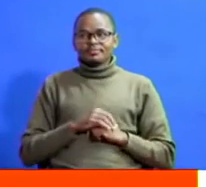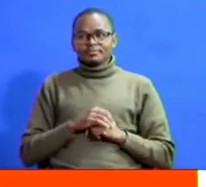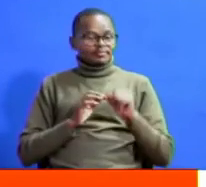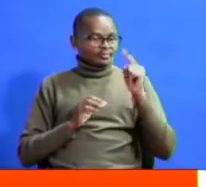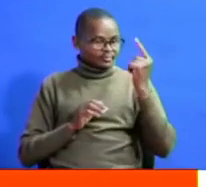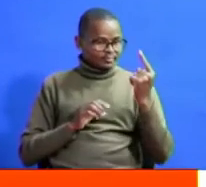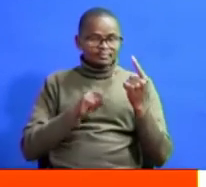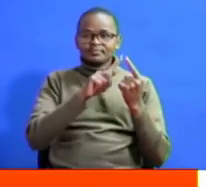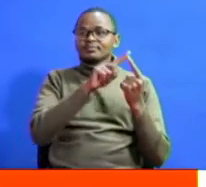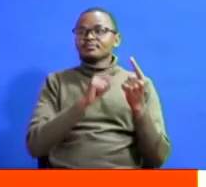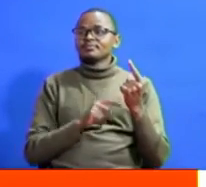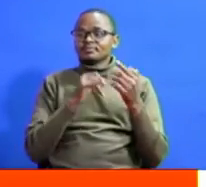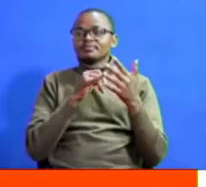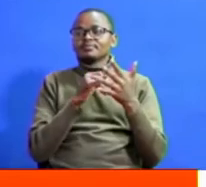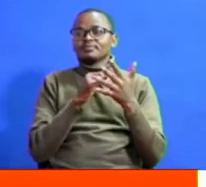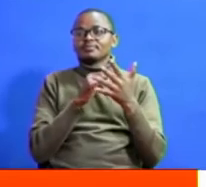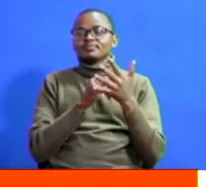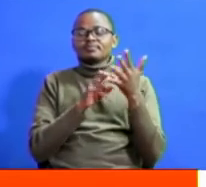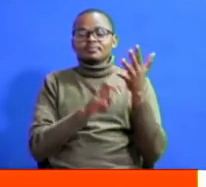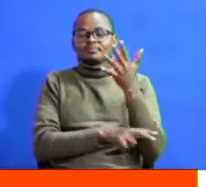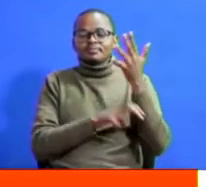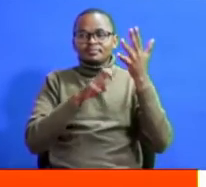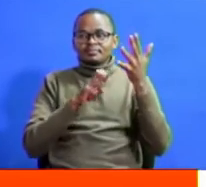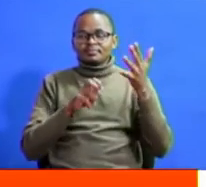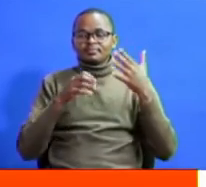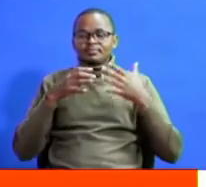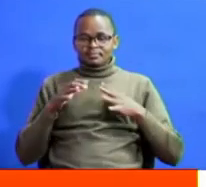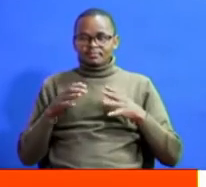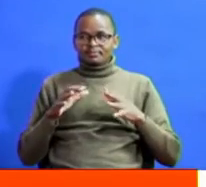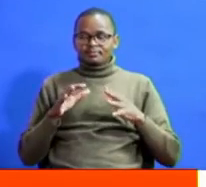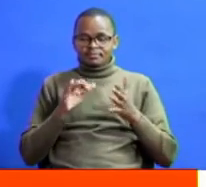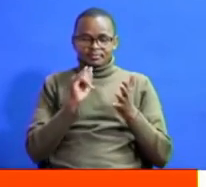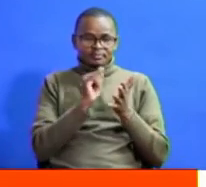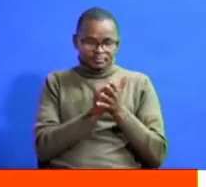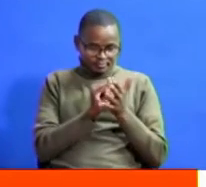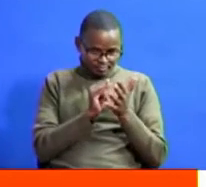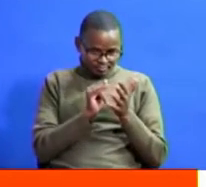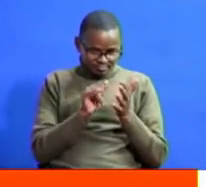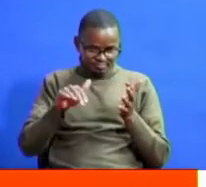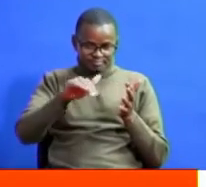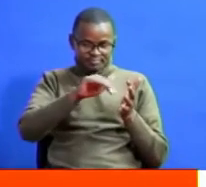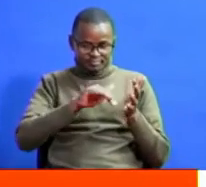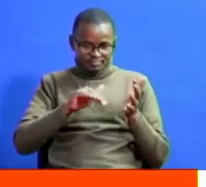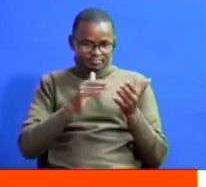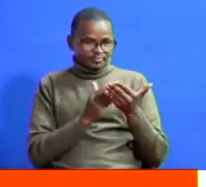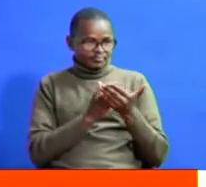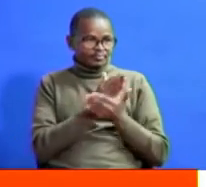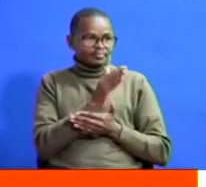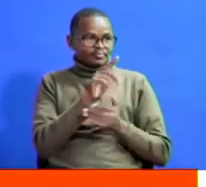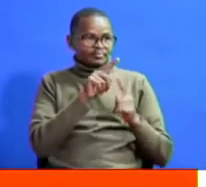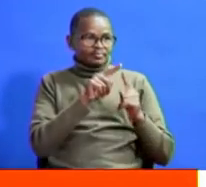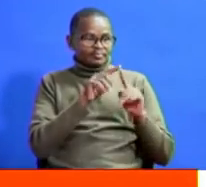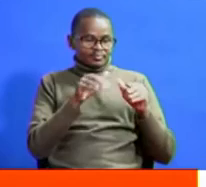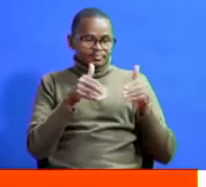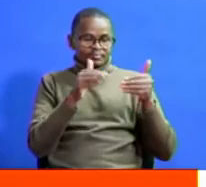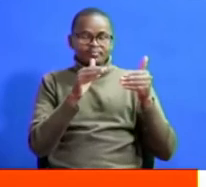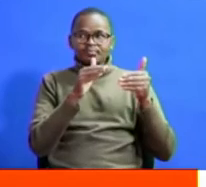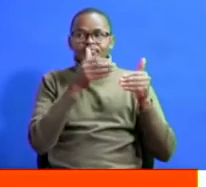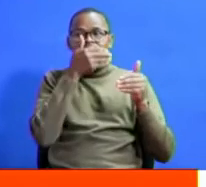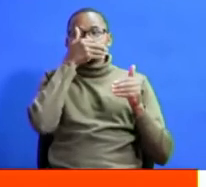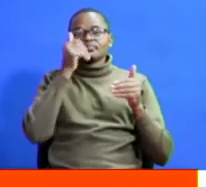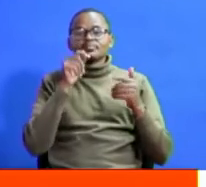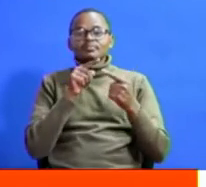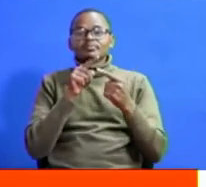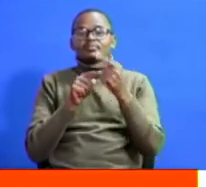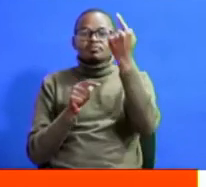one, it robbed the citizens of that very region the right to give their best to